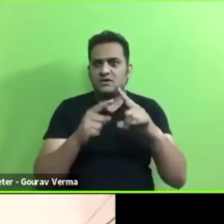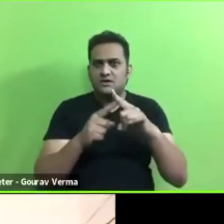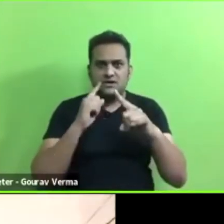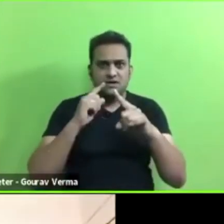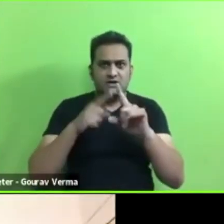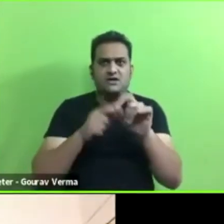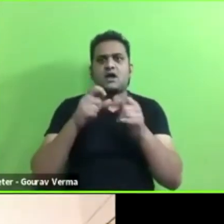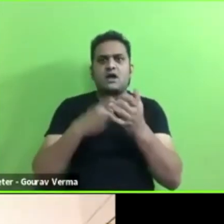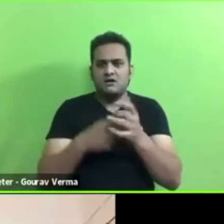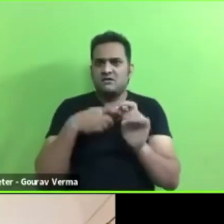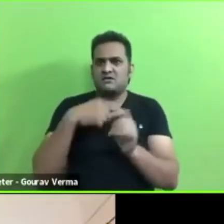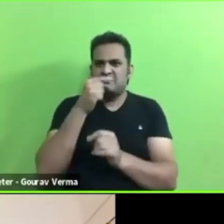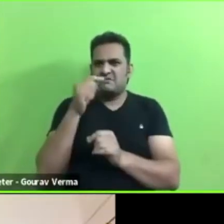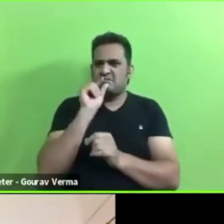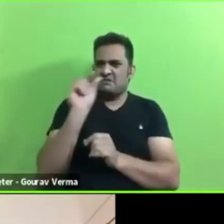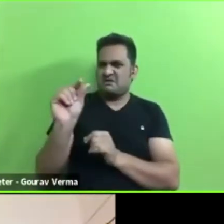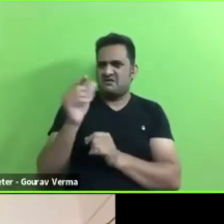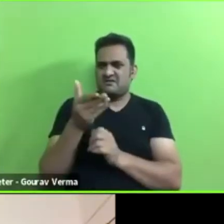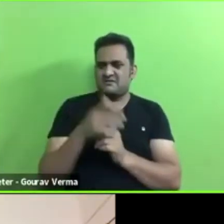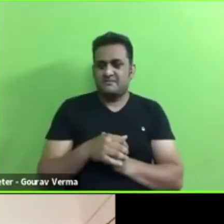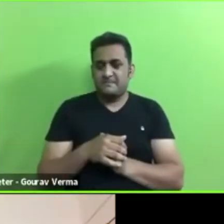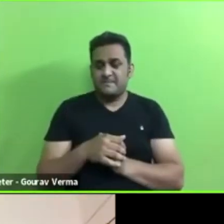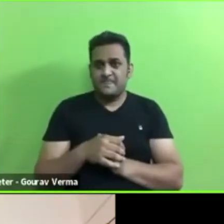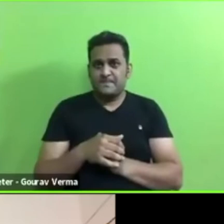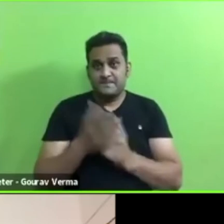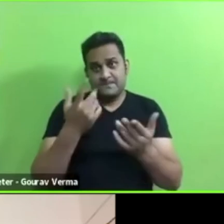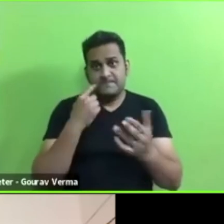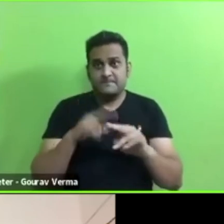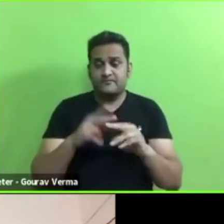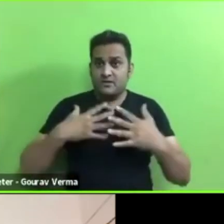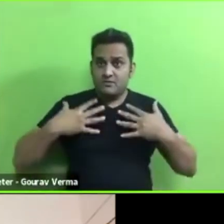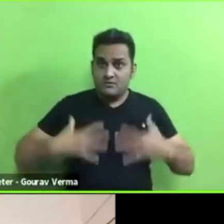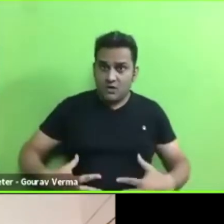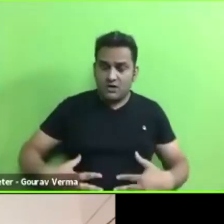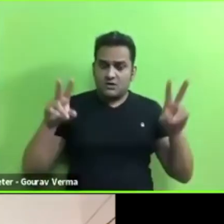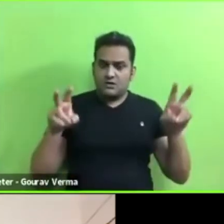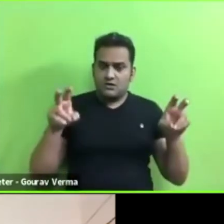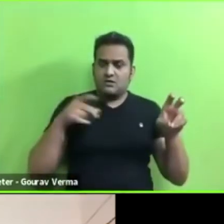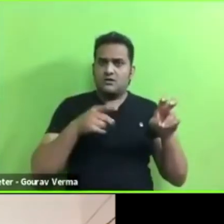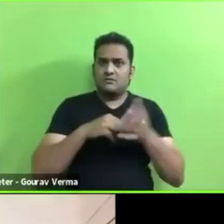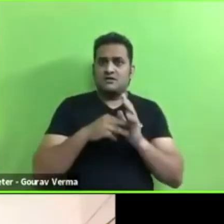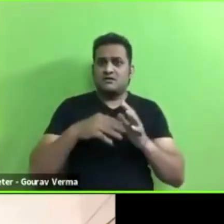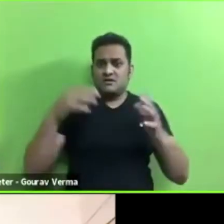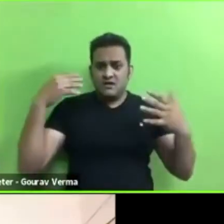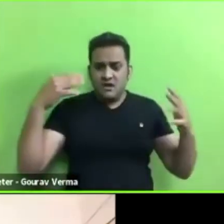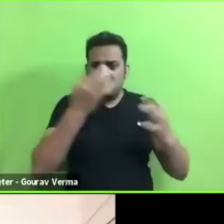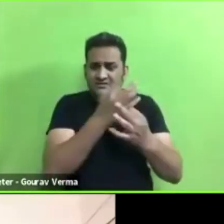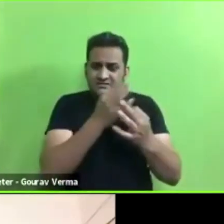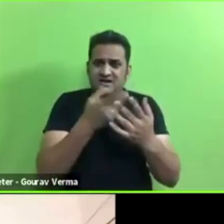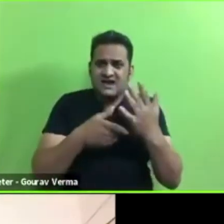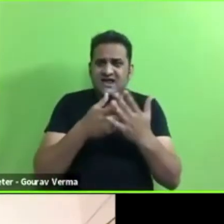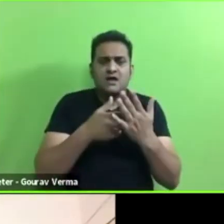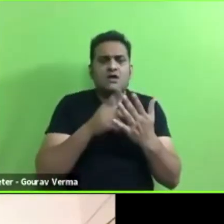an abuse word, right? So, if you take body, this art form is entirely then appropriated by Brahmin